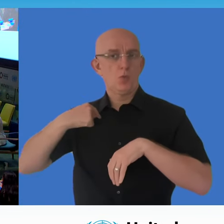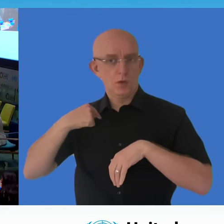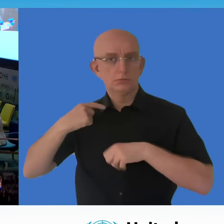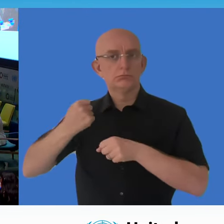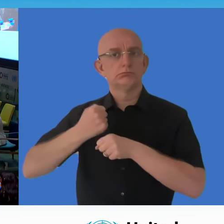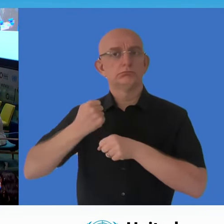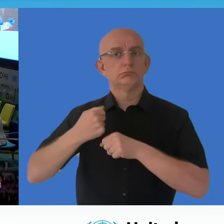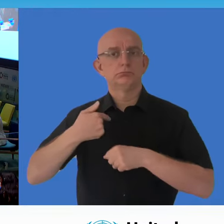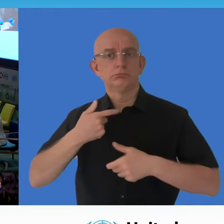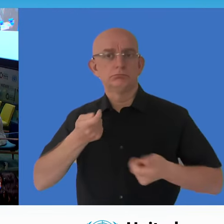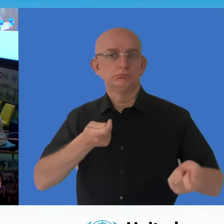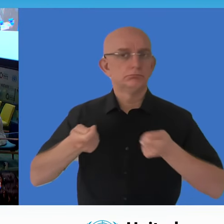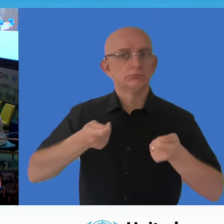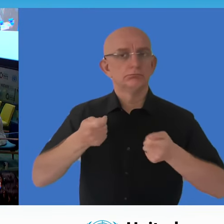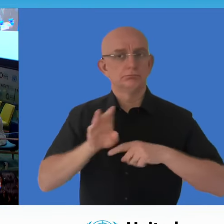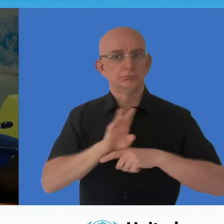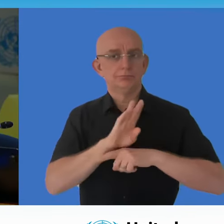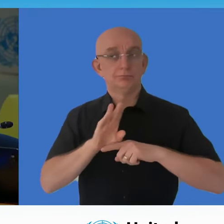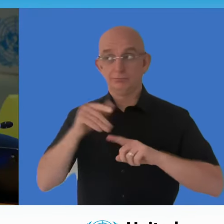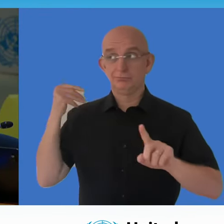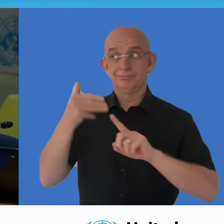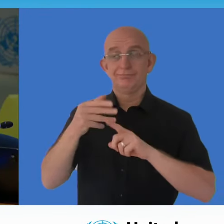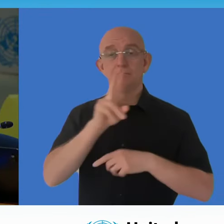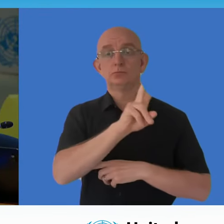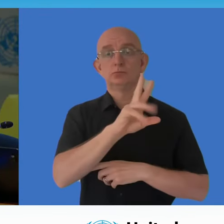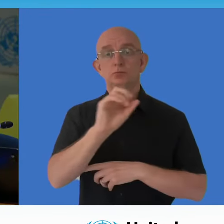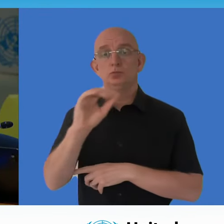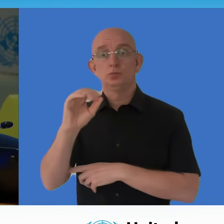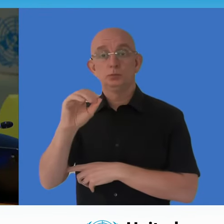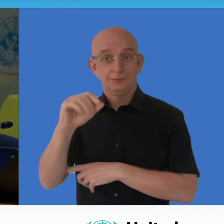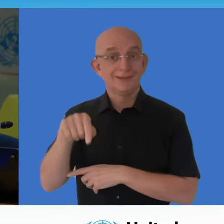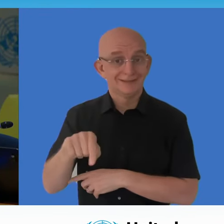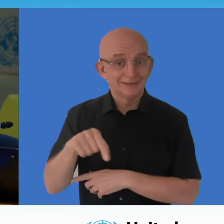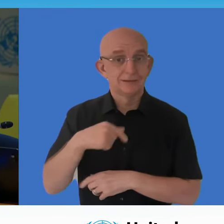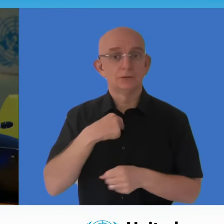and I've been working with creating a solution that